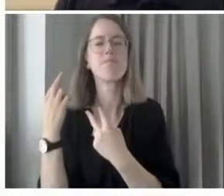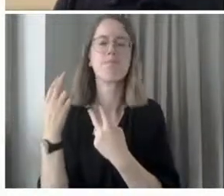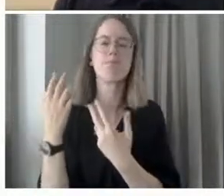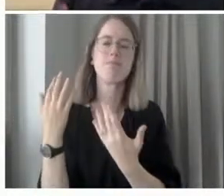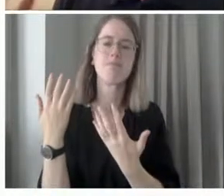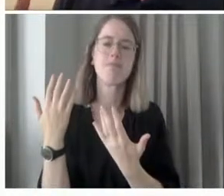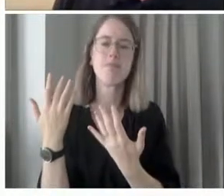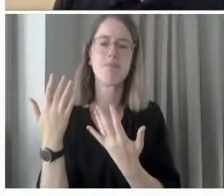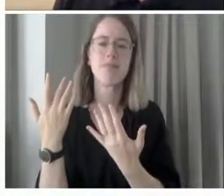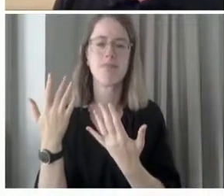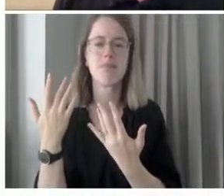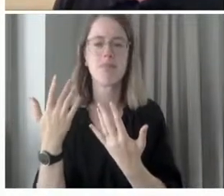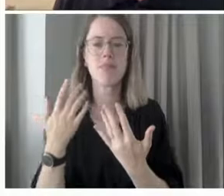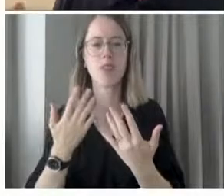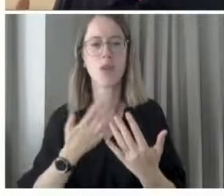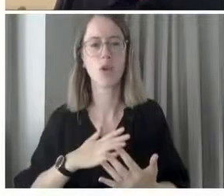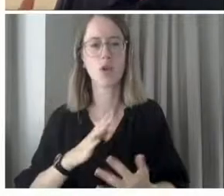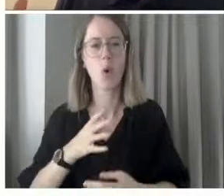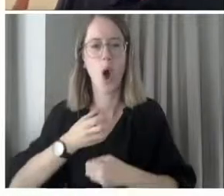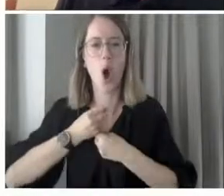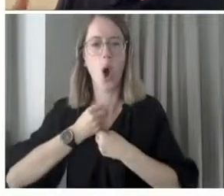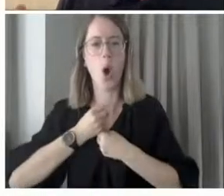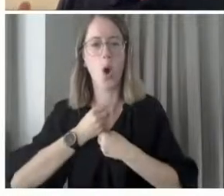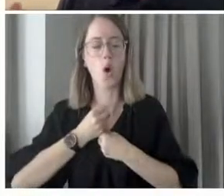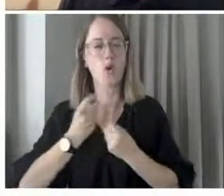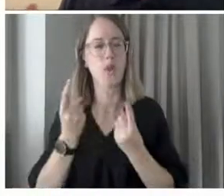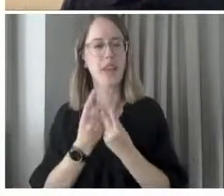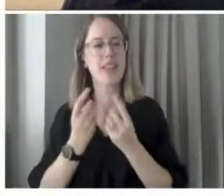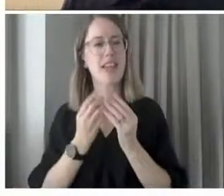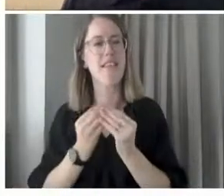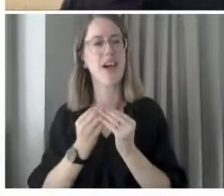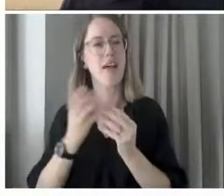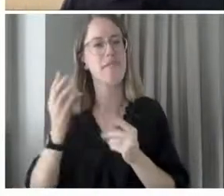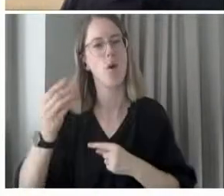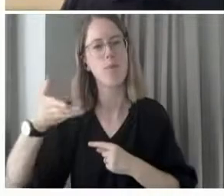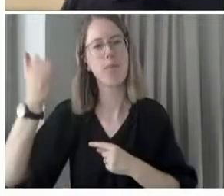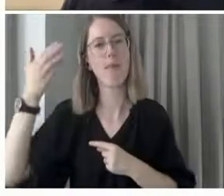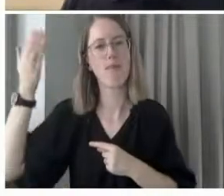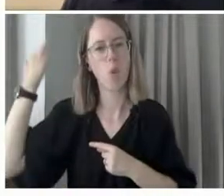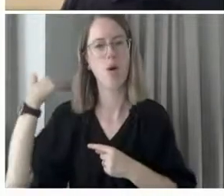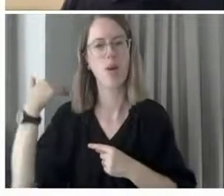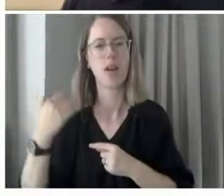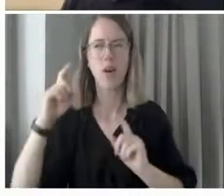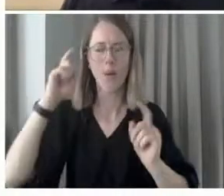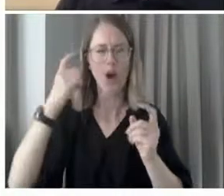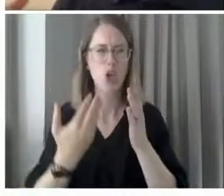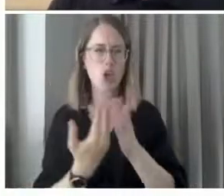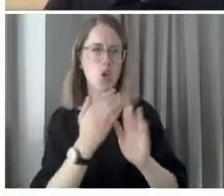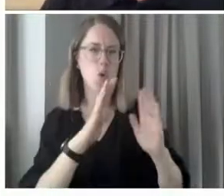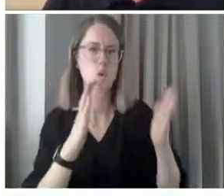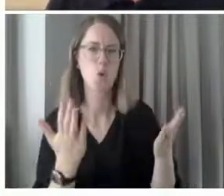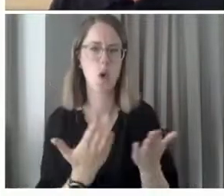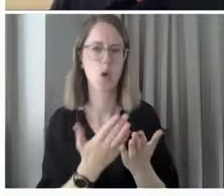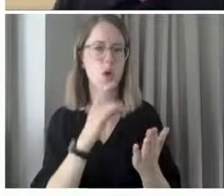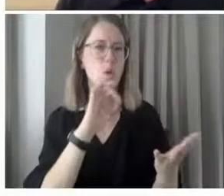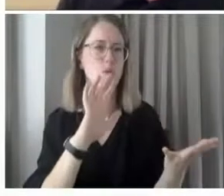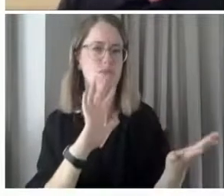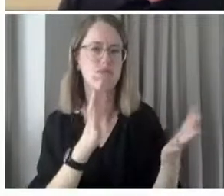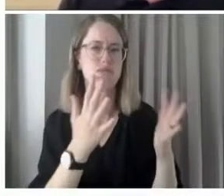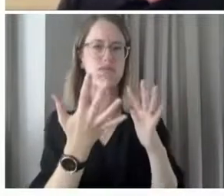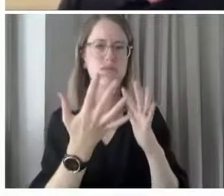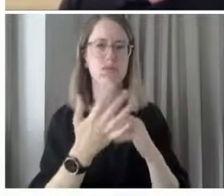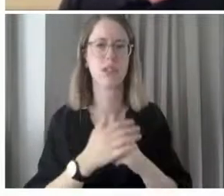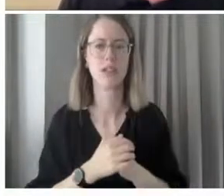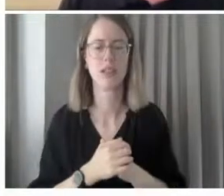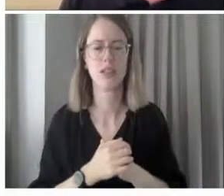They want to hang on to things that they value from the past. So they worry that the modern world is going to destroy things. They're not